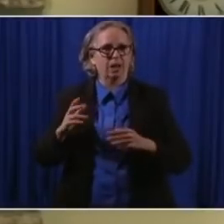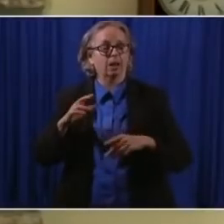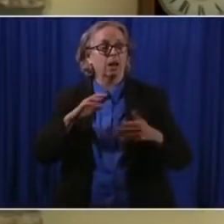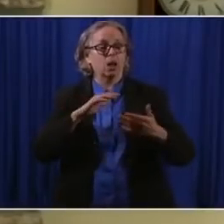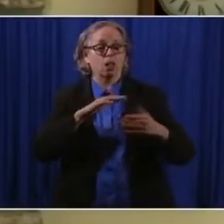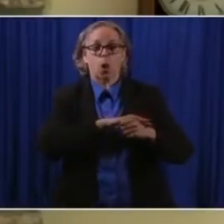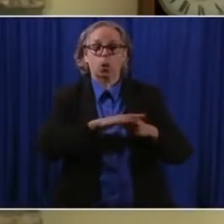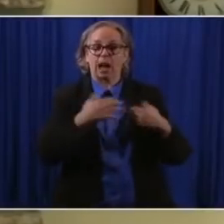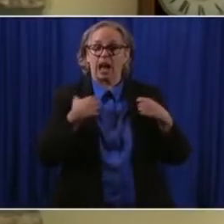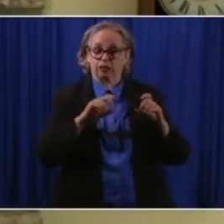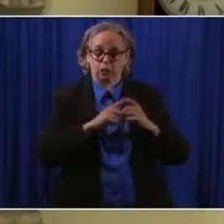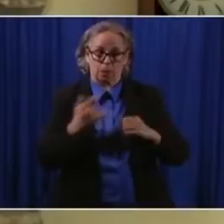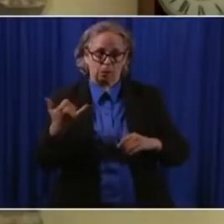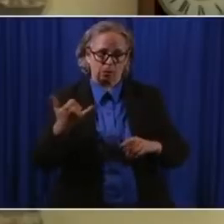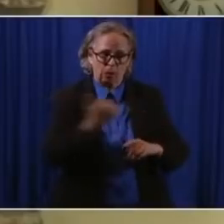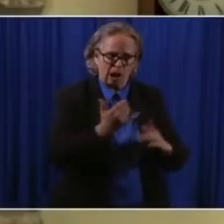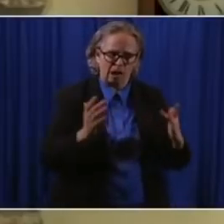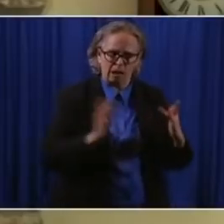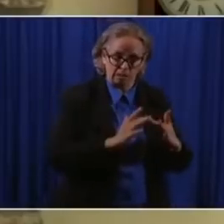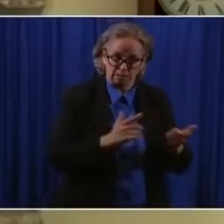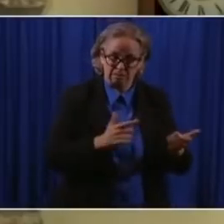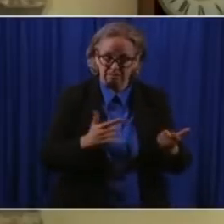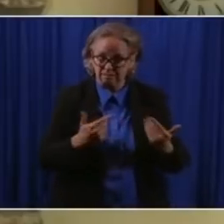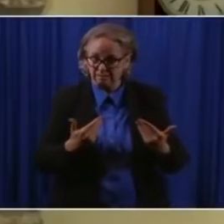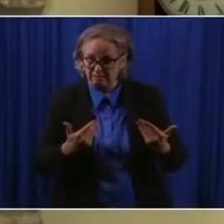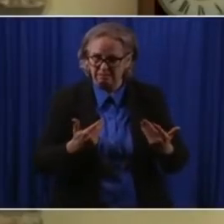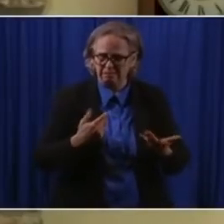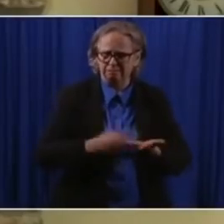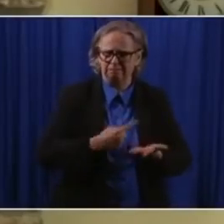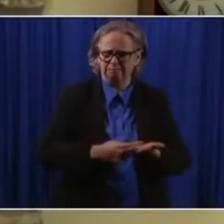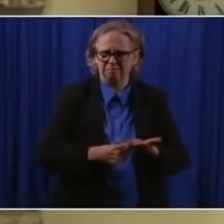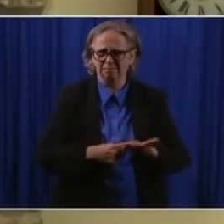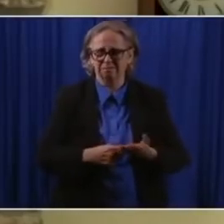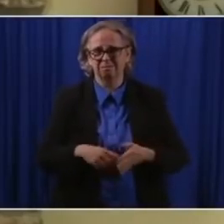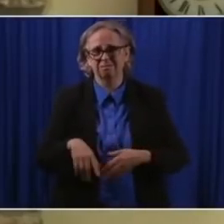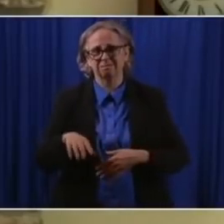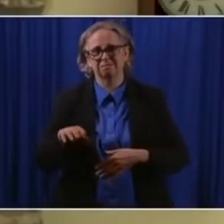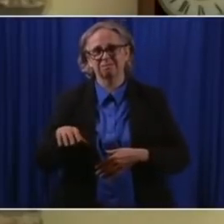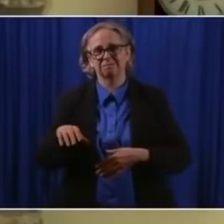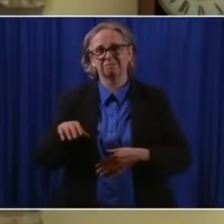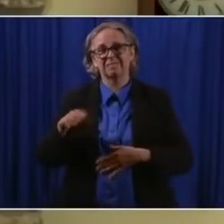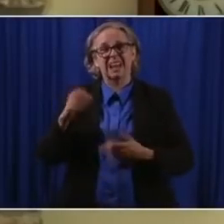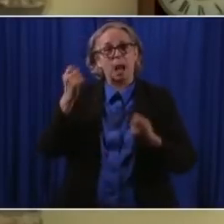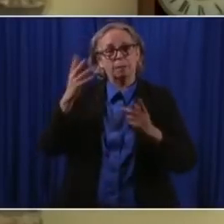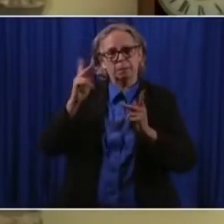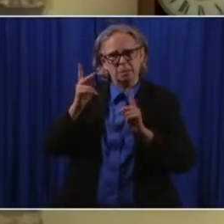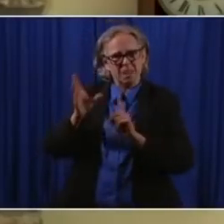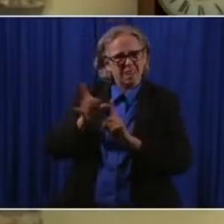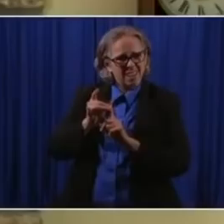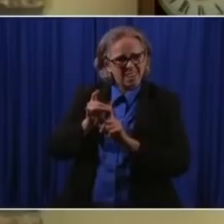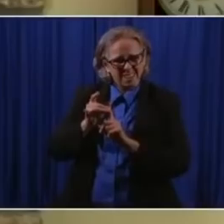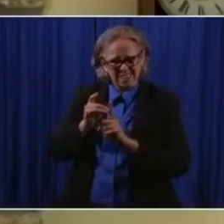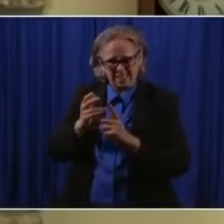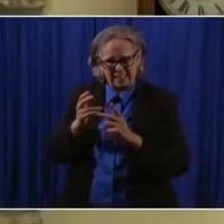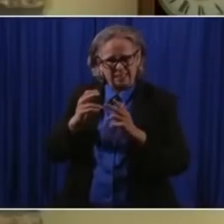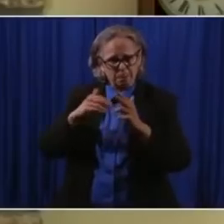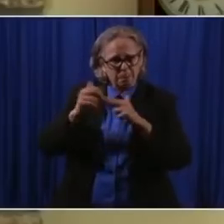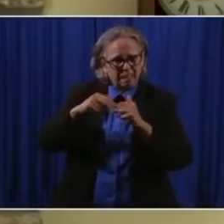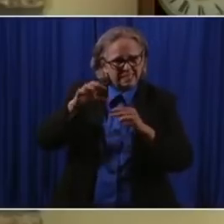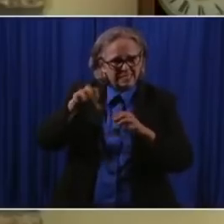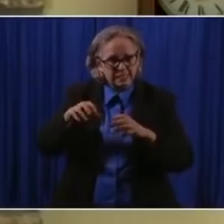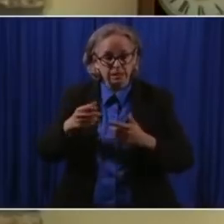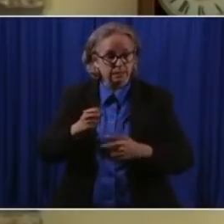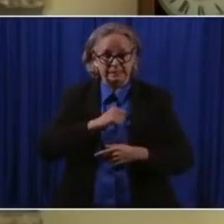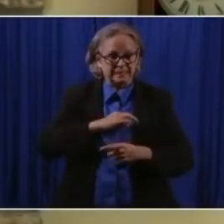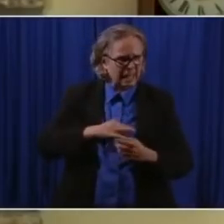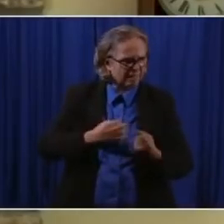the risk level, the case status in its facility, and the facility staffing levels, access to testing, the